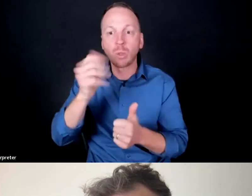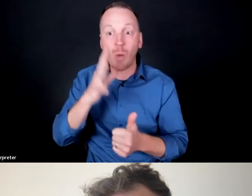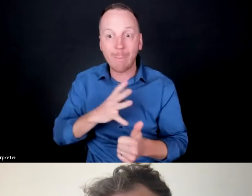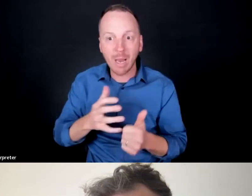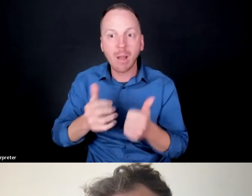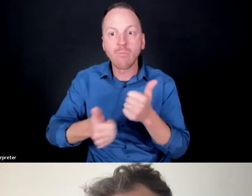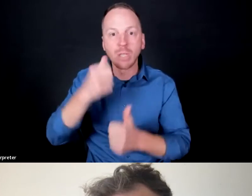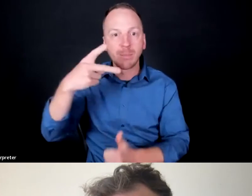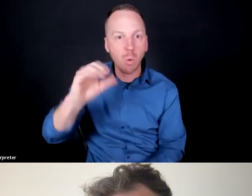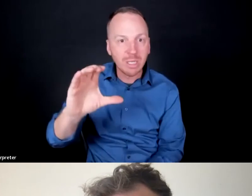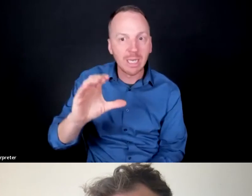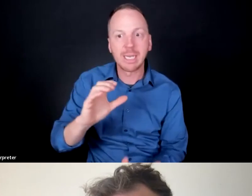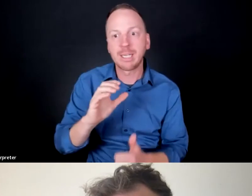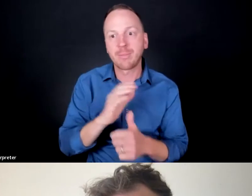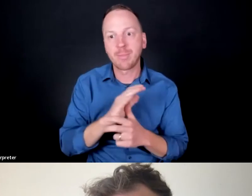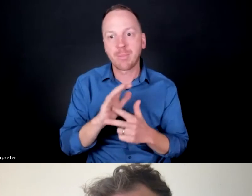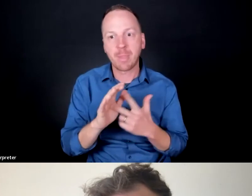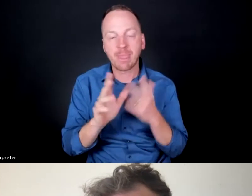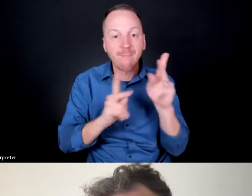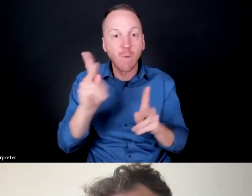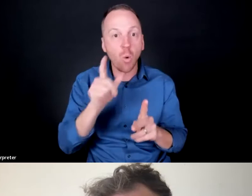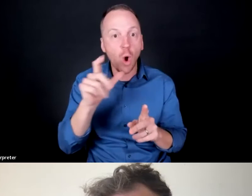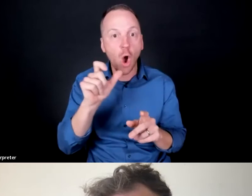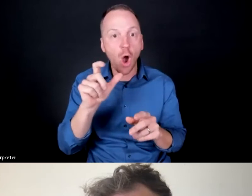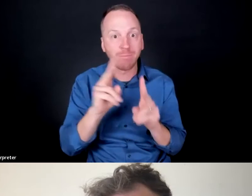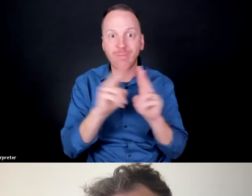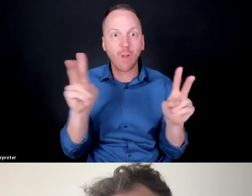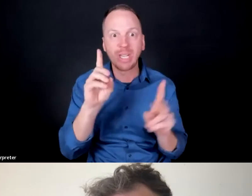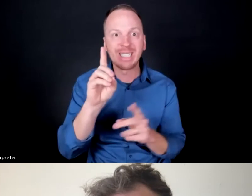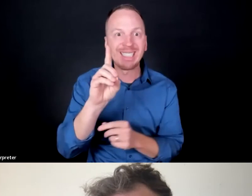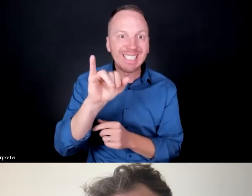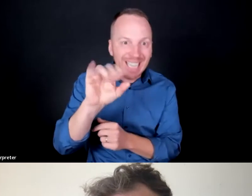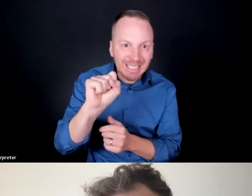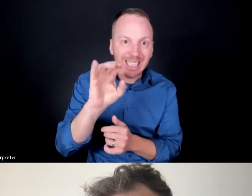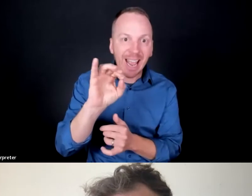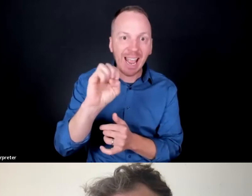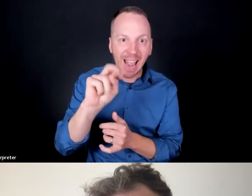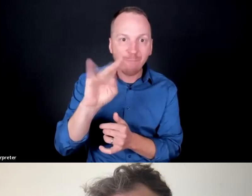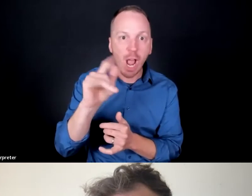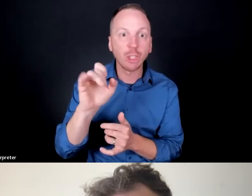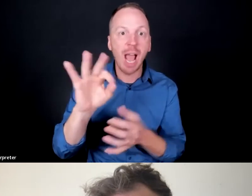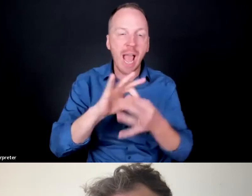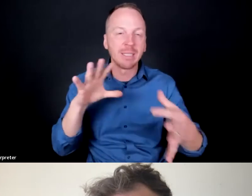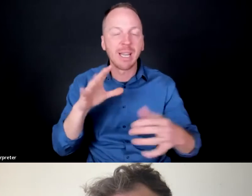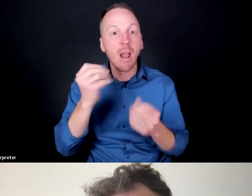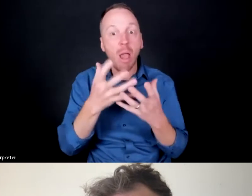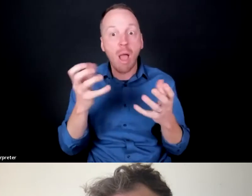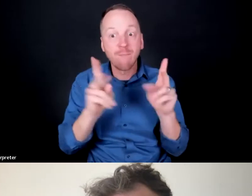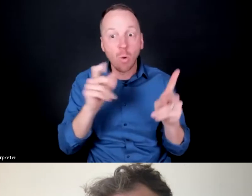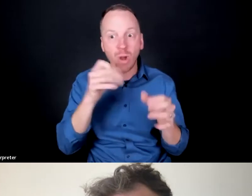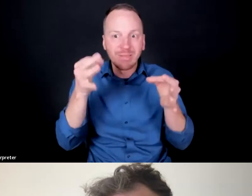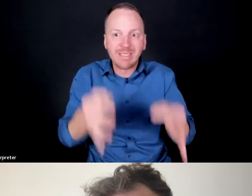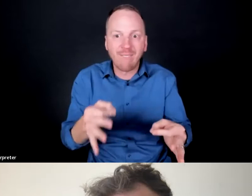largely POC, folks who are extremely disenfranchised, and a lot of folks who are